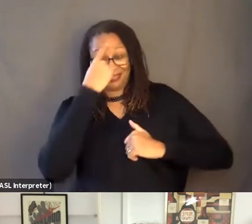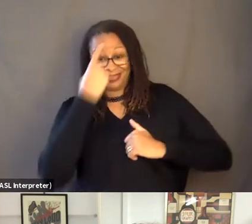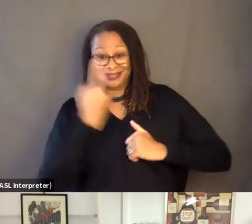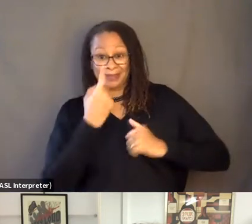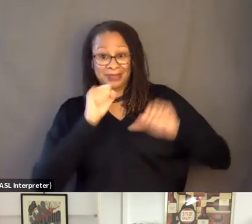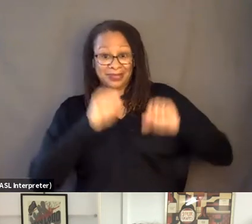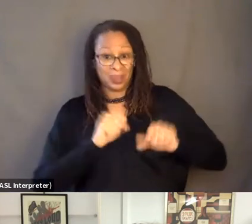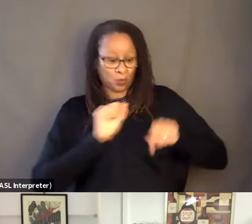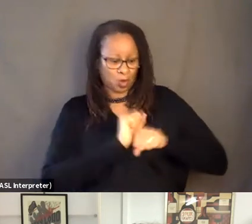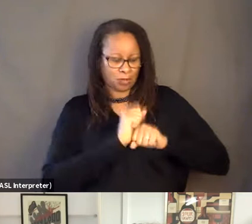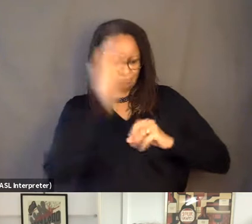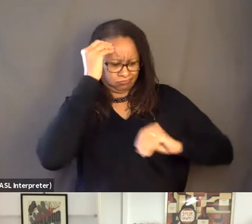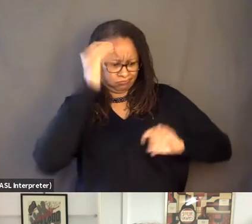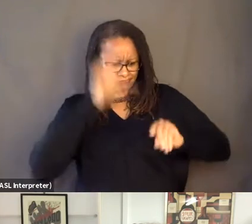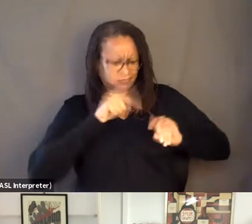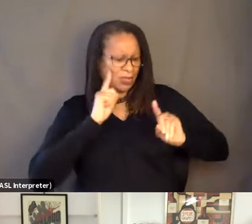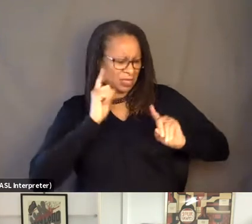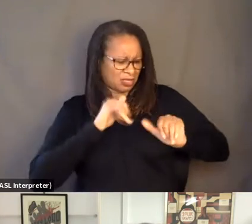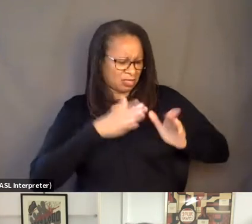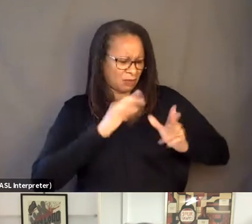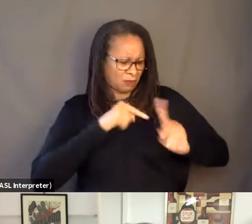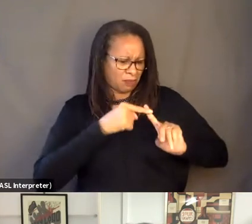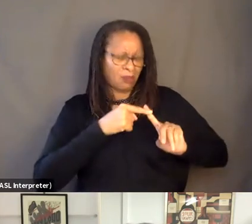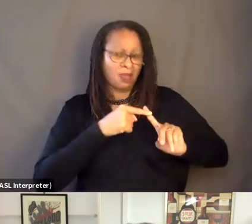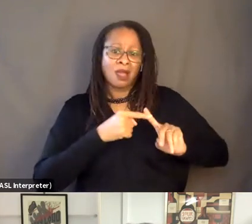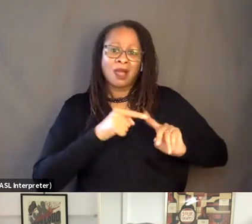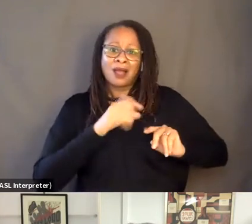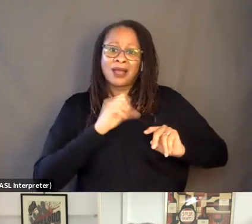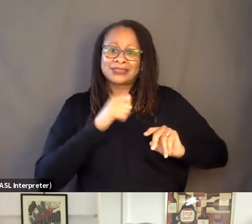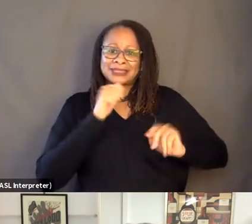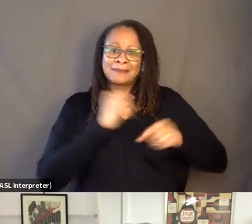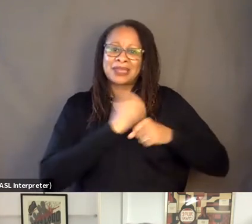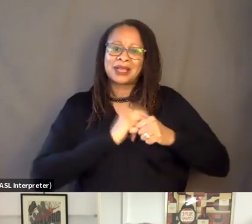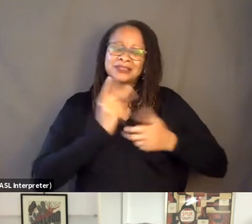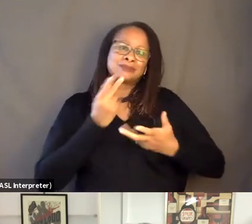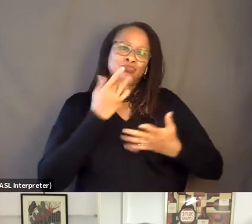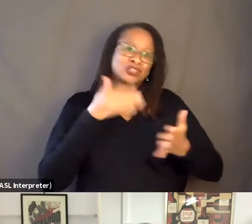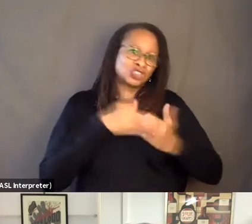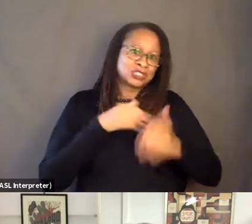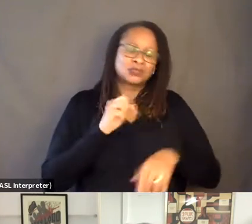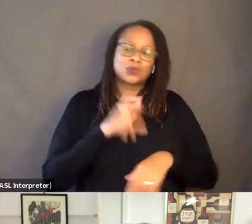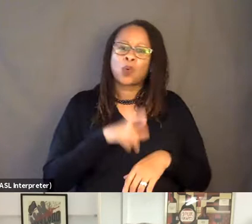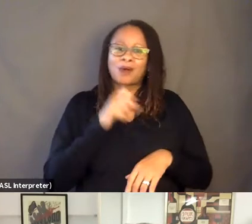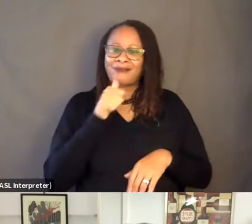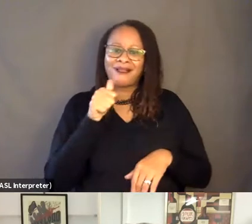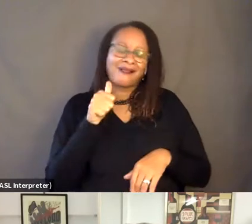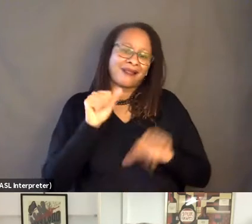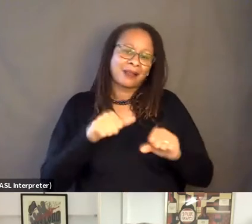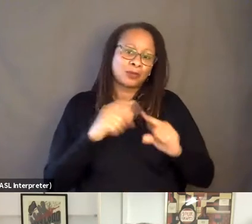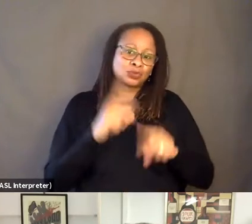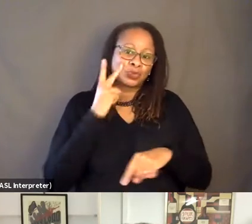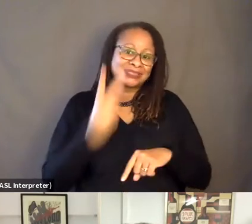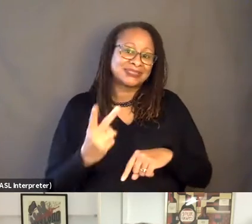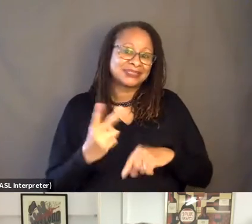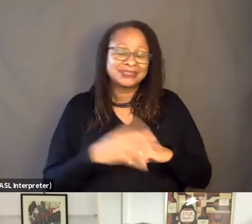not make us partial or prejudiced or unable to see